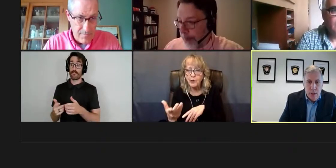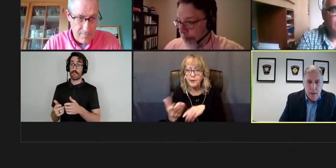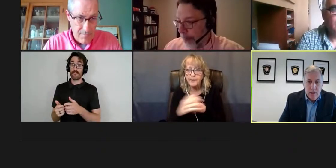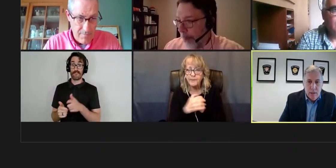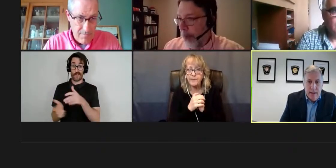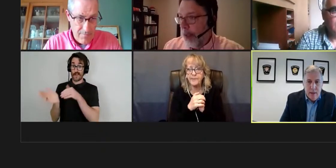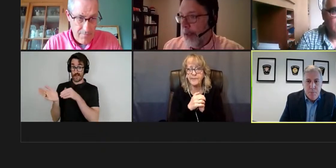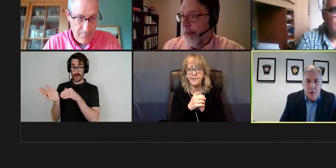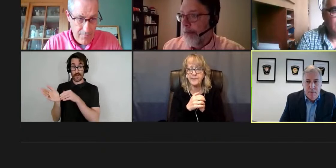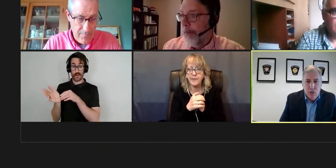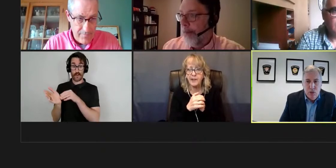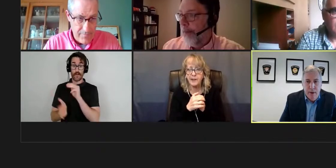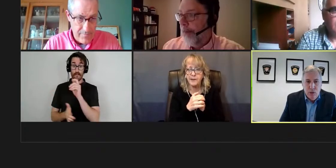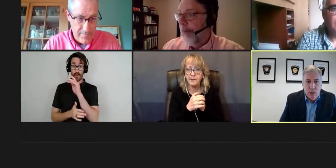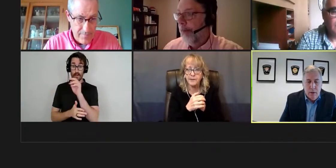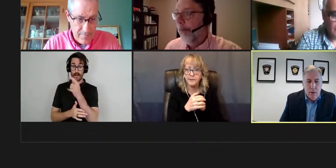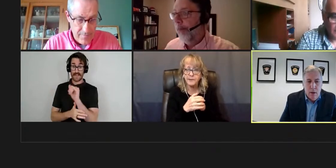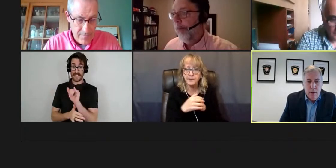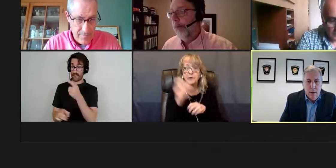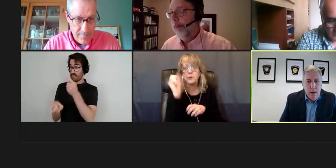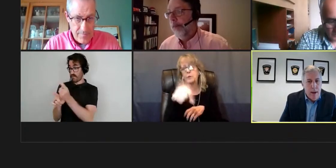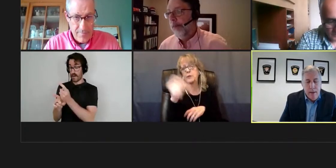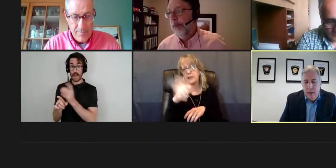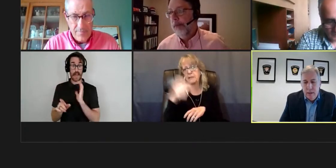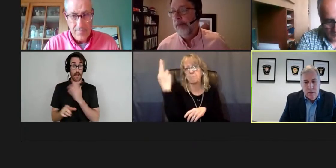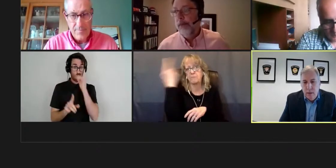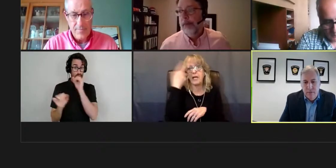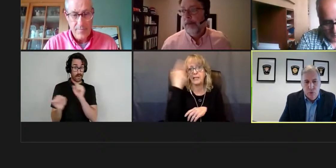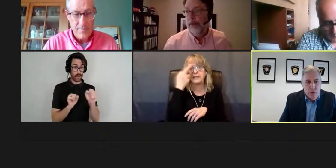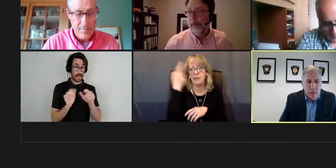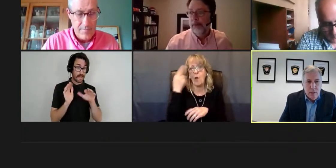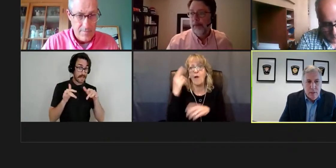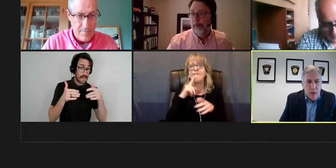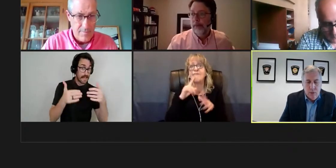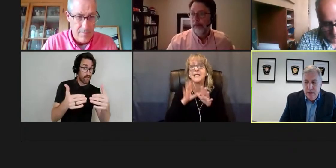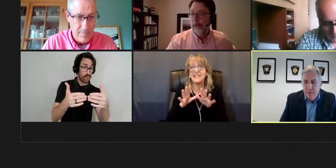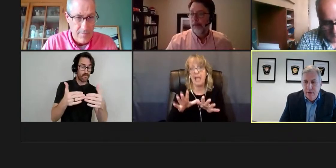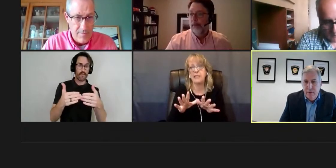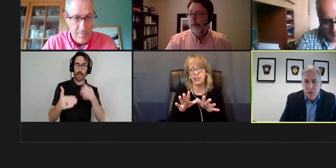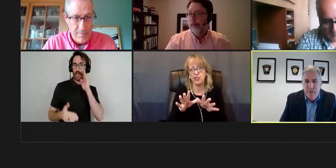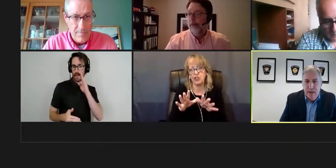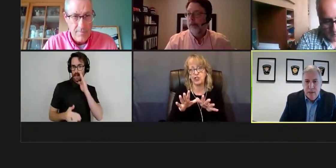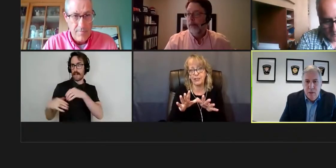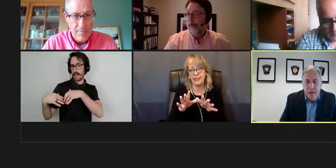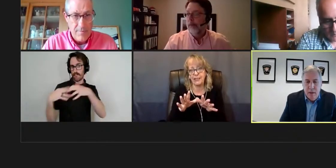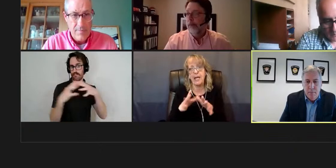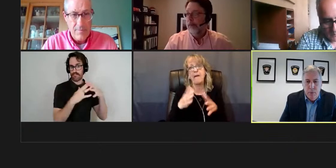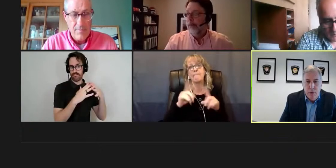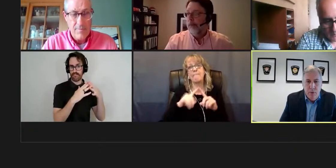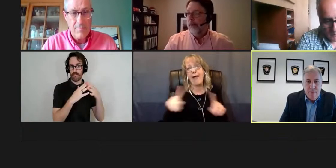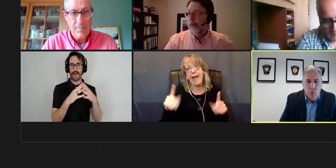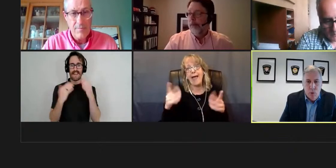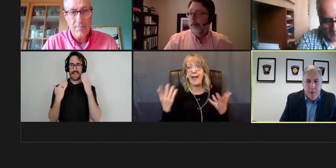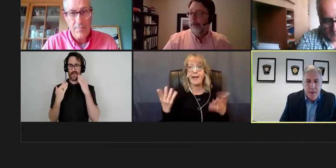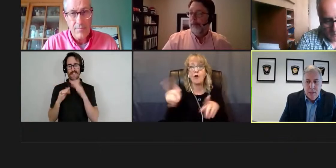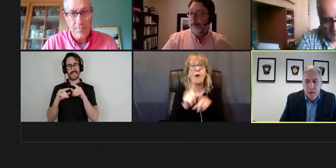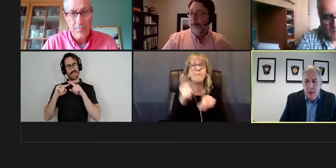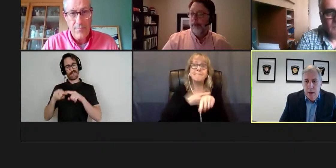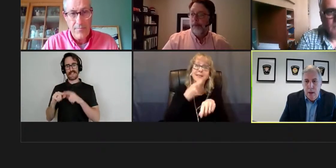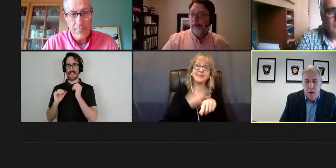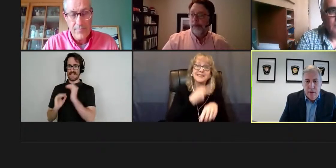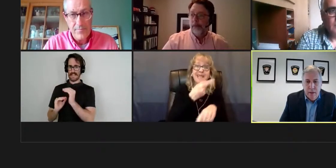strategy is part of our strategy later on. It is, unfortunately, as the doctor said, very much vaccine dependent, but we do have a